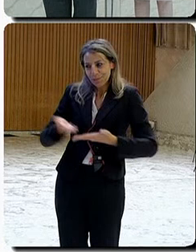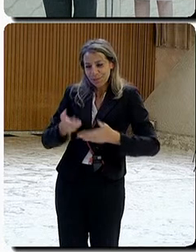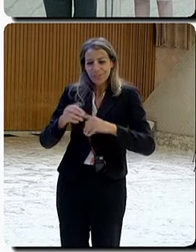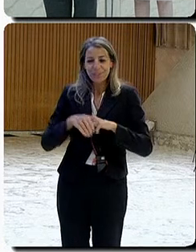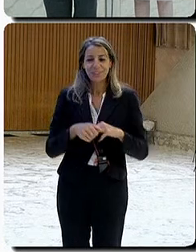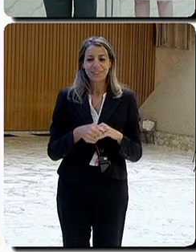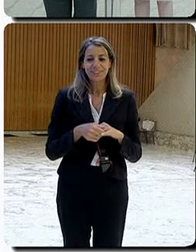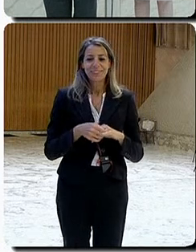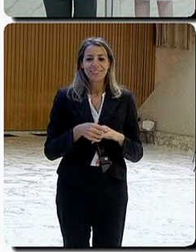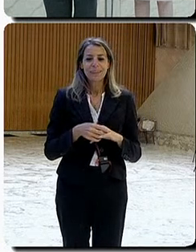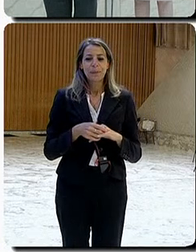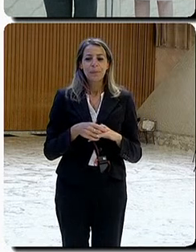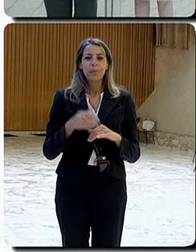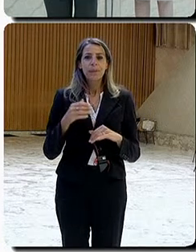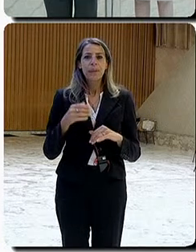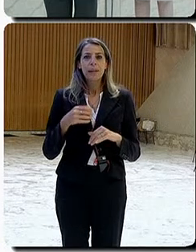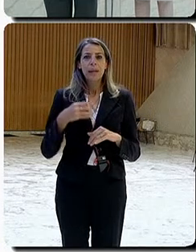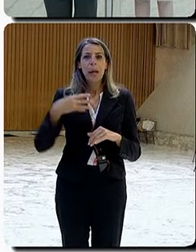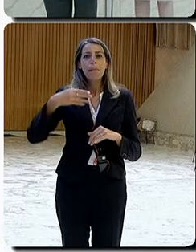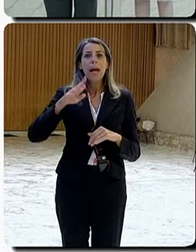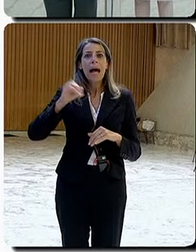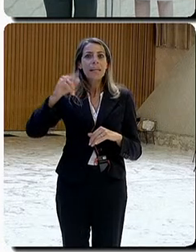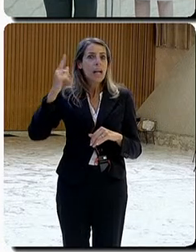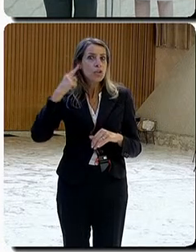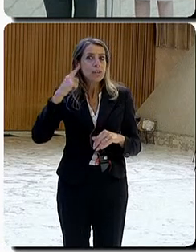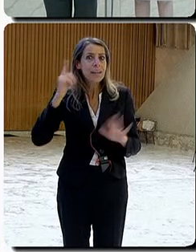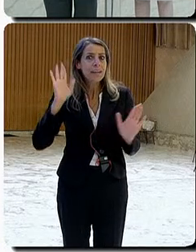Maria, can you hear us?